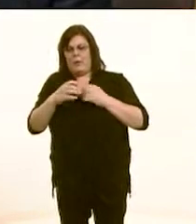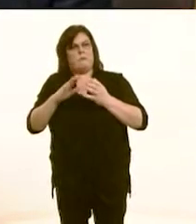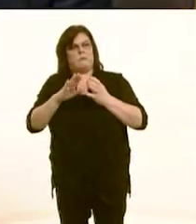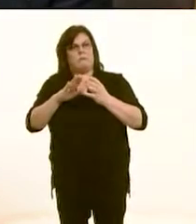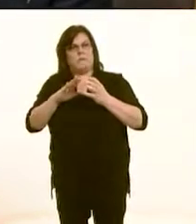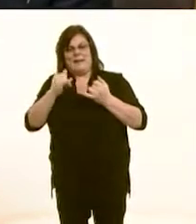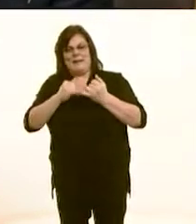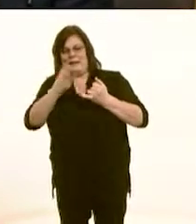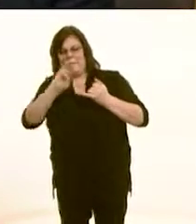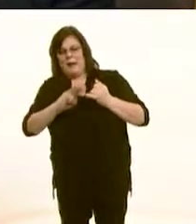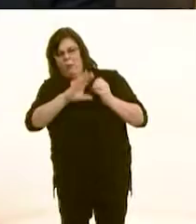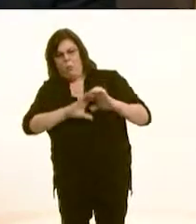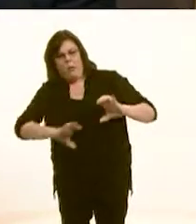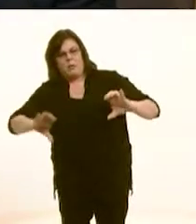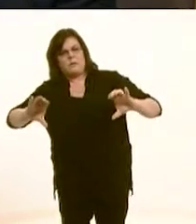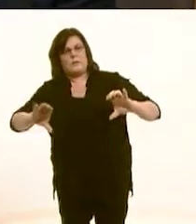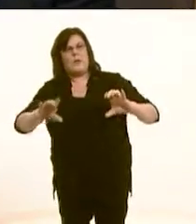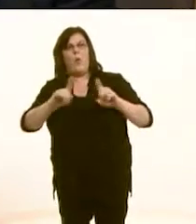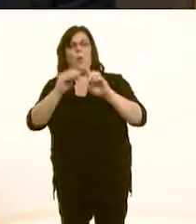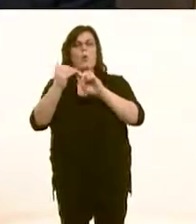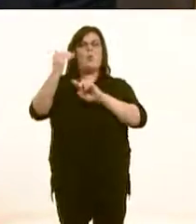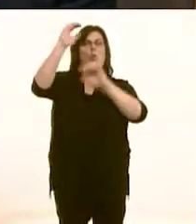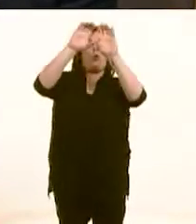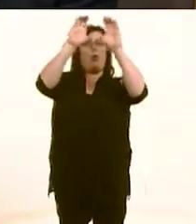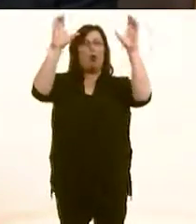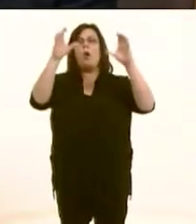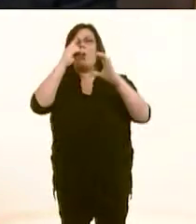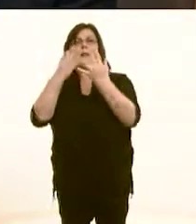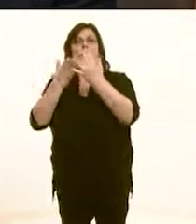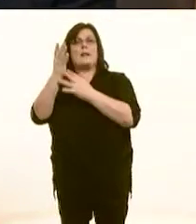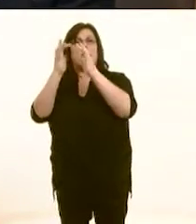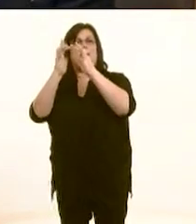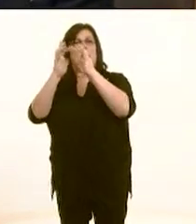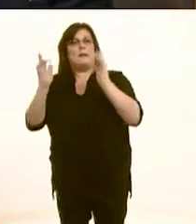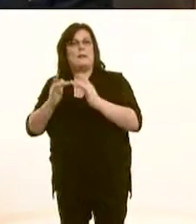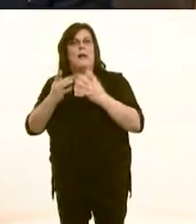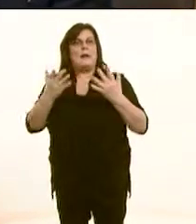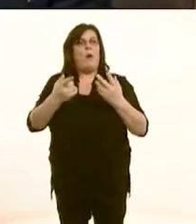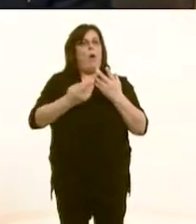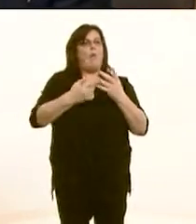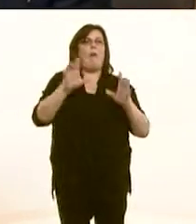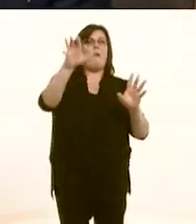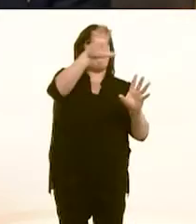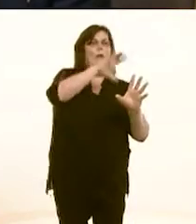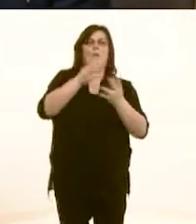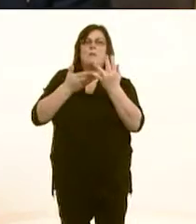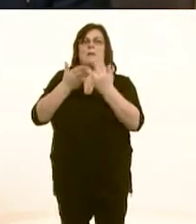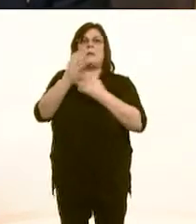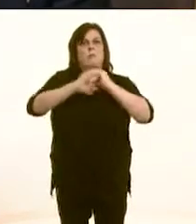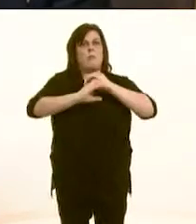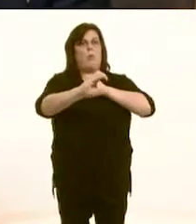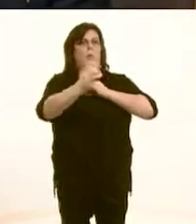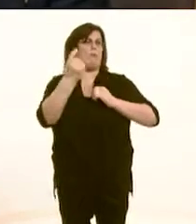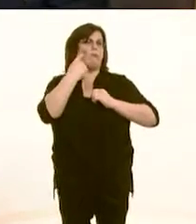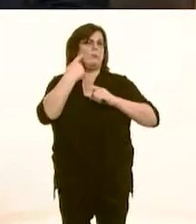So what I would say to people who are not able to access superfast broadband at this moment in time is that we expect them to be able to do